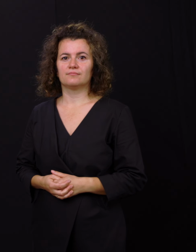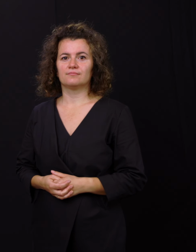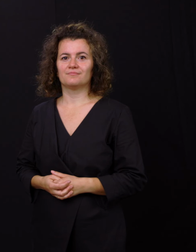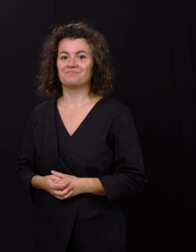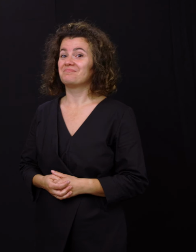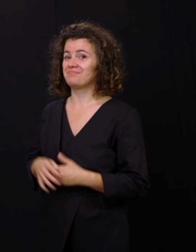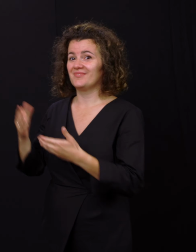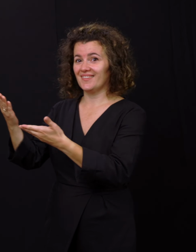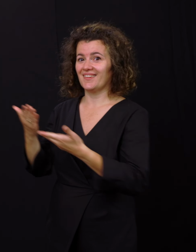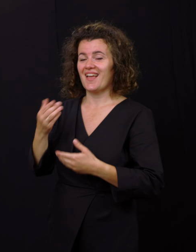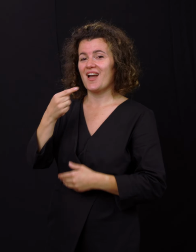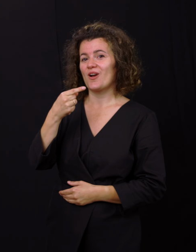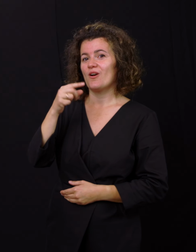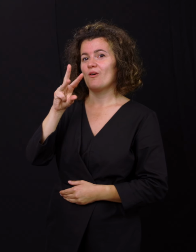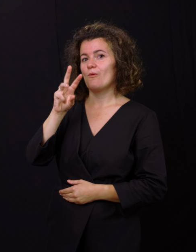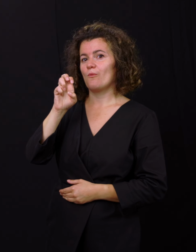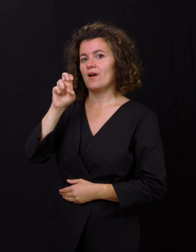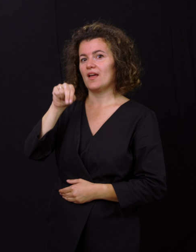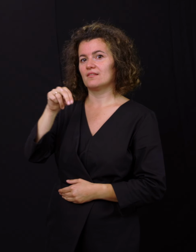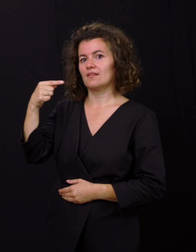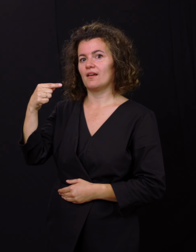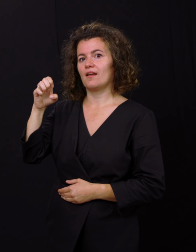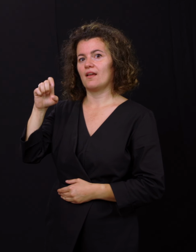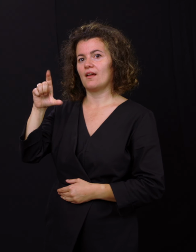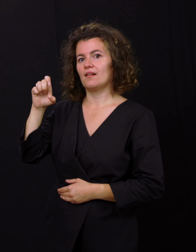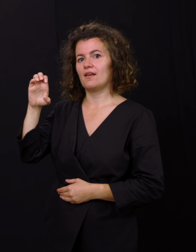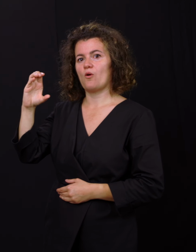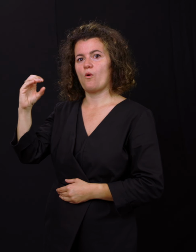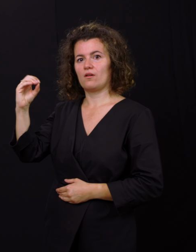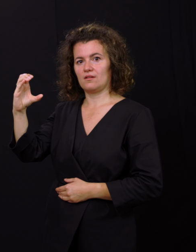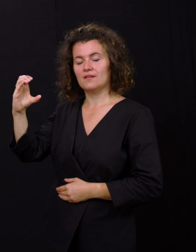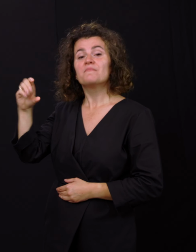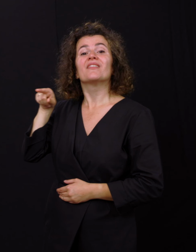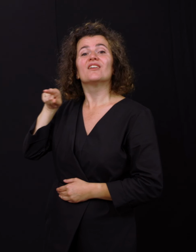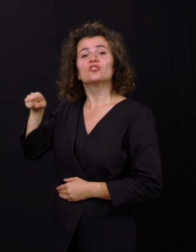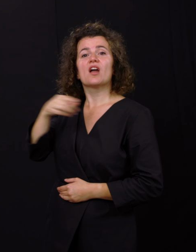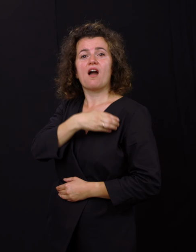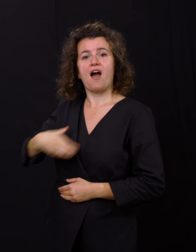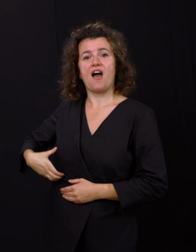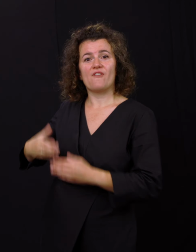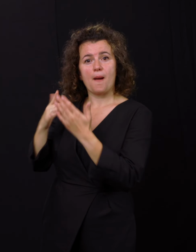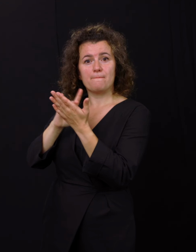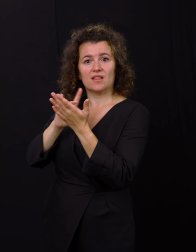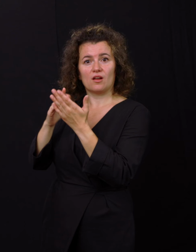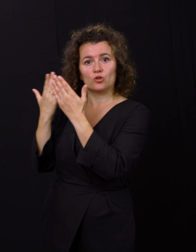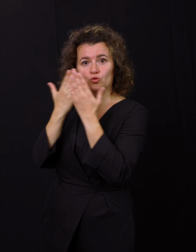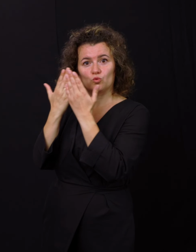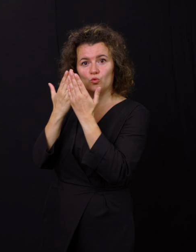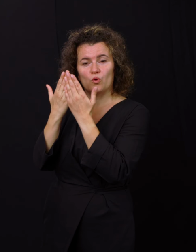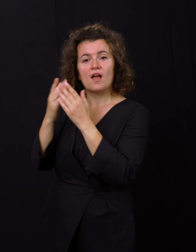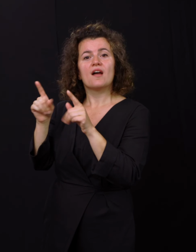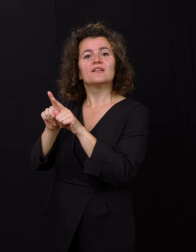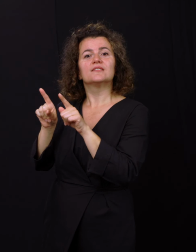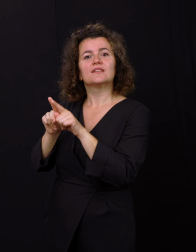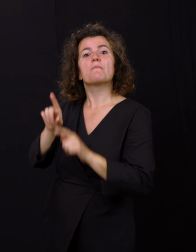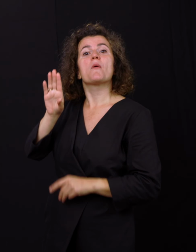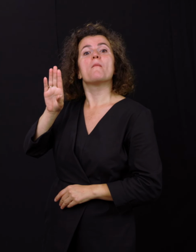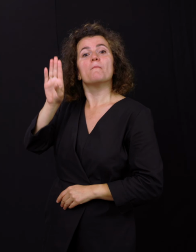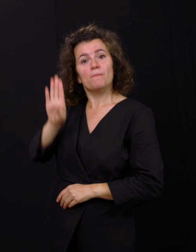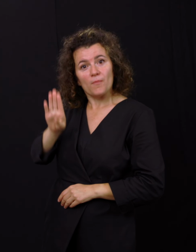I would like to welcome Gwenaelle Géléoc. She's Associate Professor at Harvard Medical School and Co-Director of Holt Géléoc Lab at Boston Children's